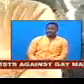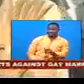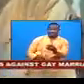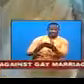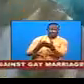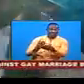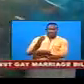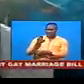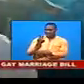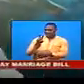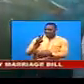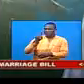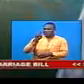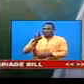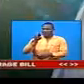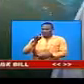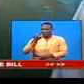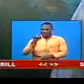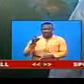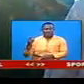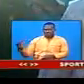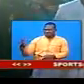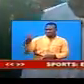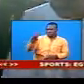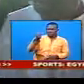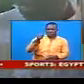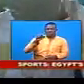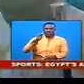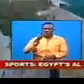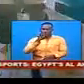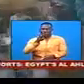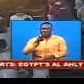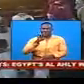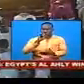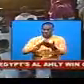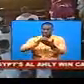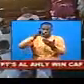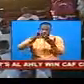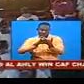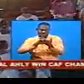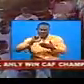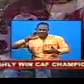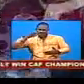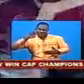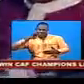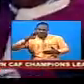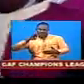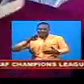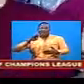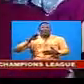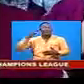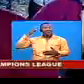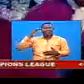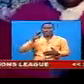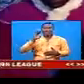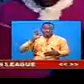Right Reverend Dr. Mensah Totu was consecrated on 24th June this year as the ninth bishop of